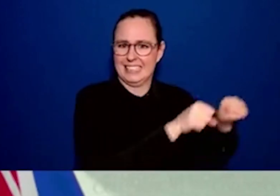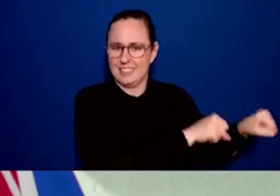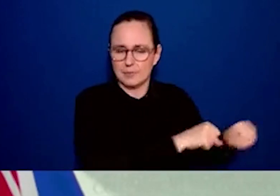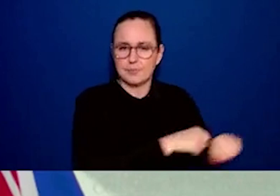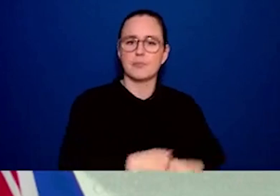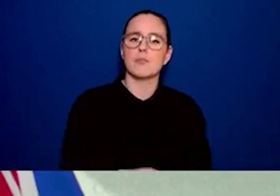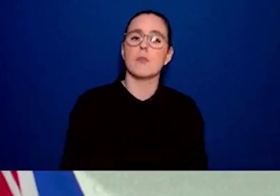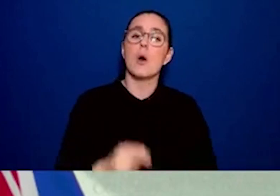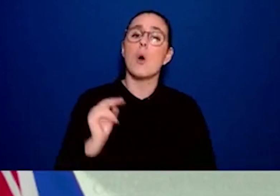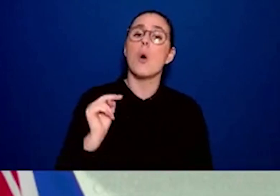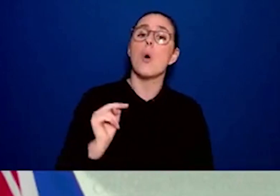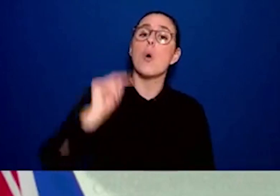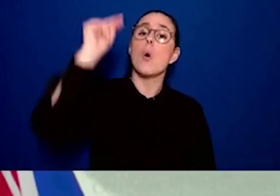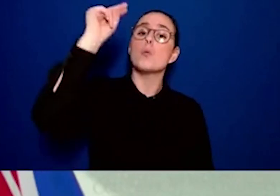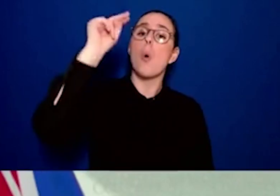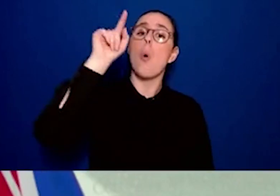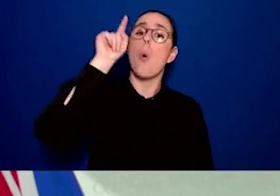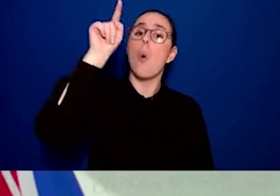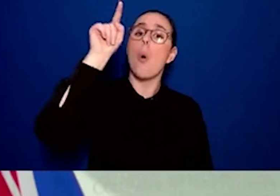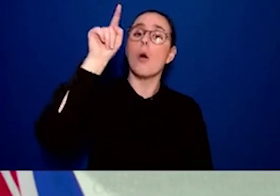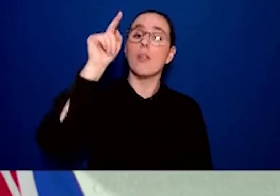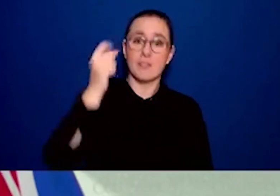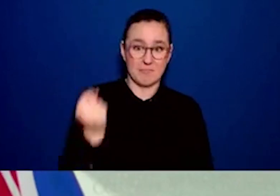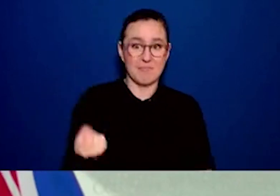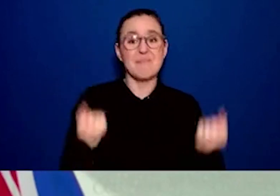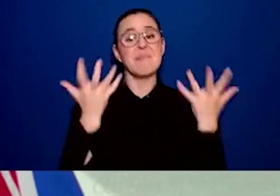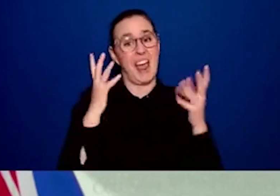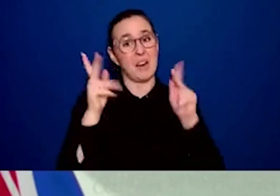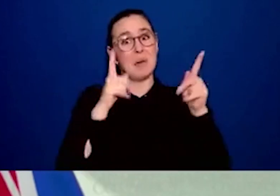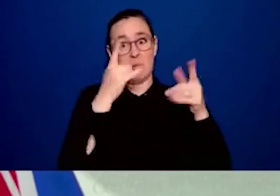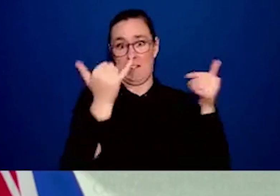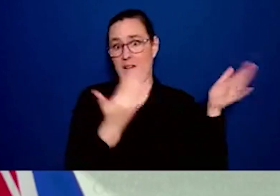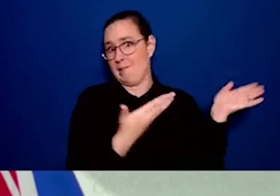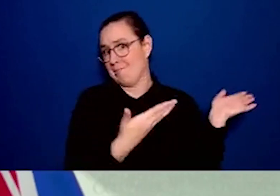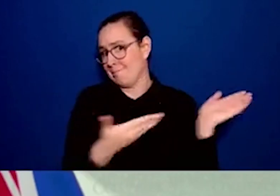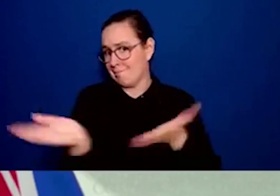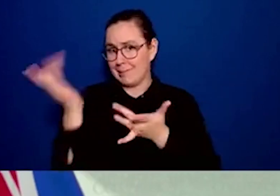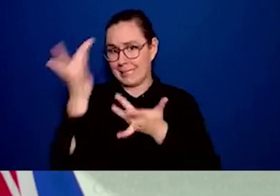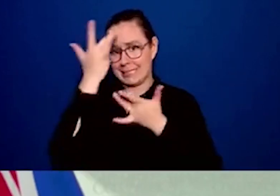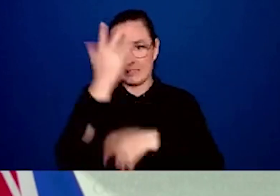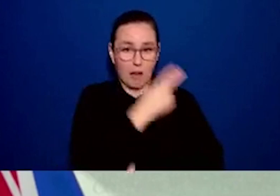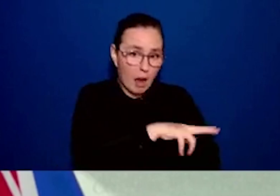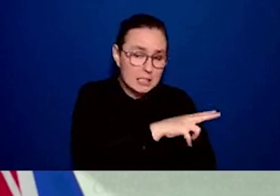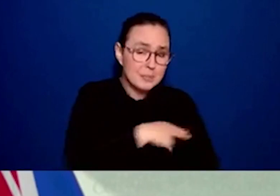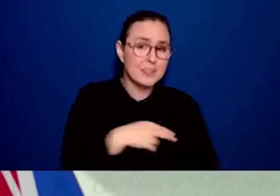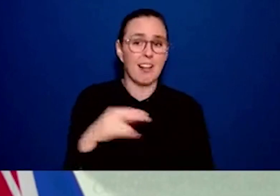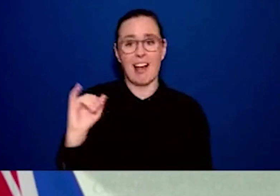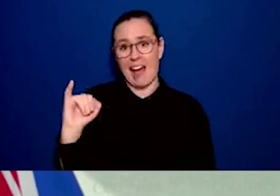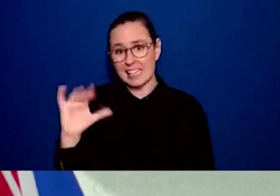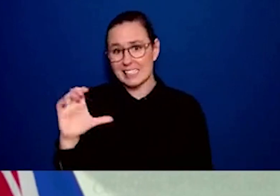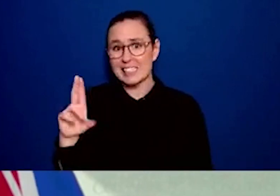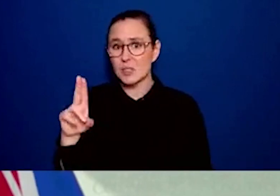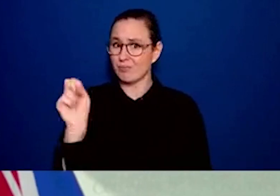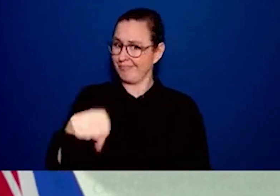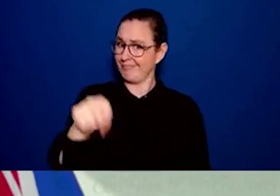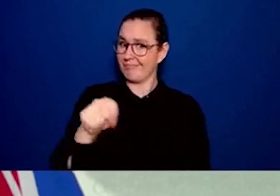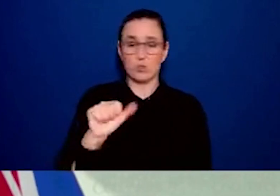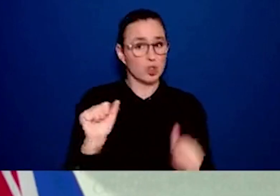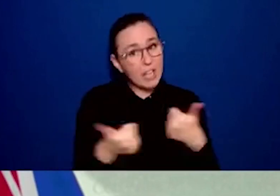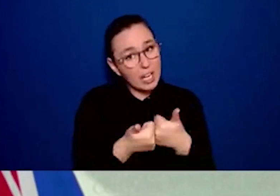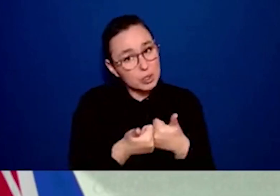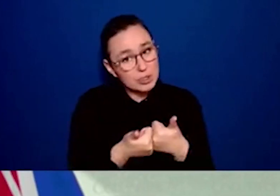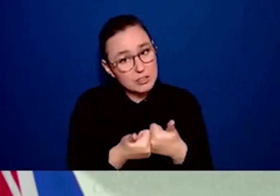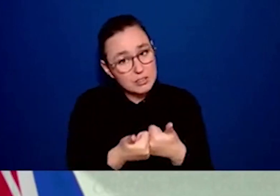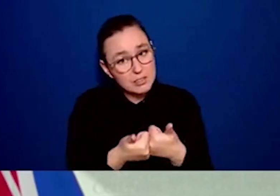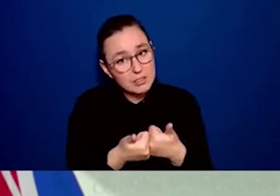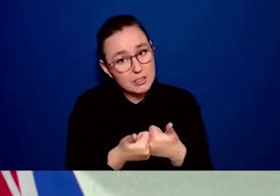given our capacity in the north, a significant number of people in acute care and critical care. So this is a challenge, and we're providing, both through